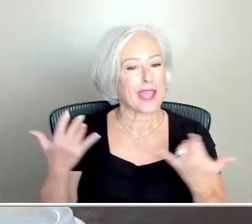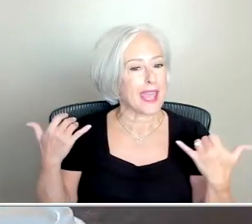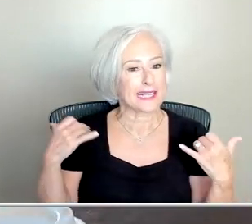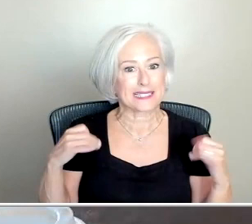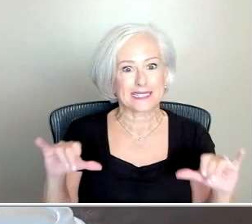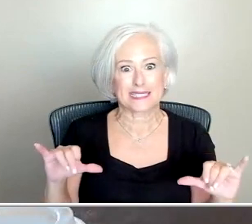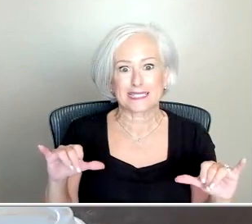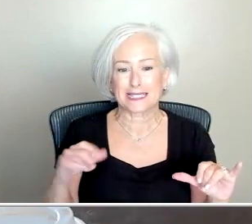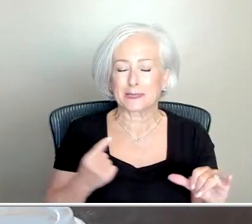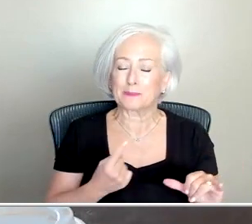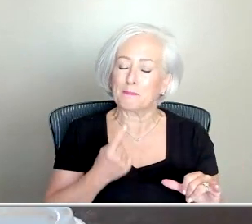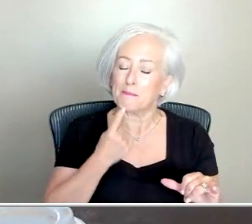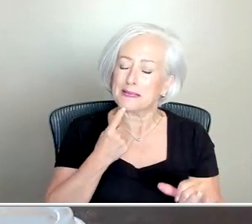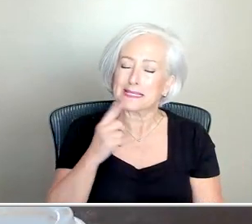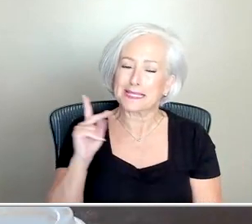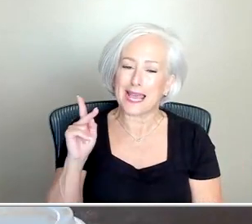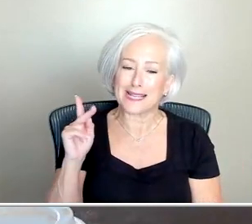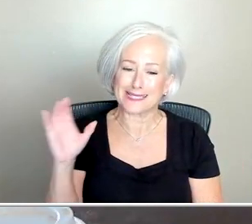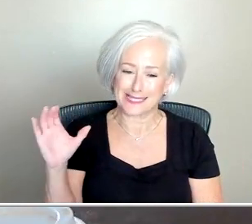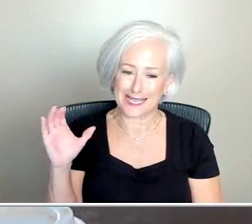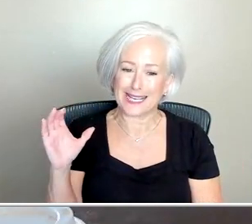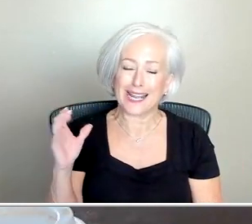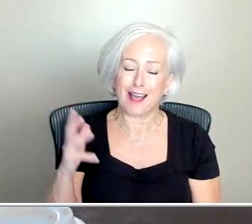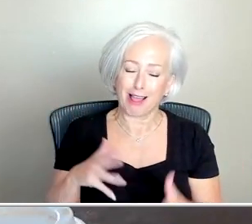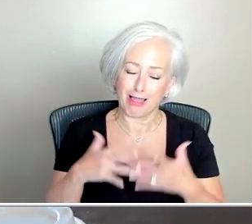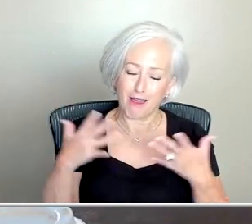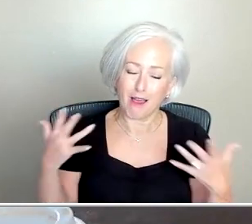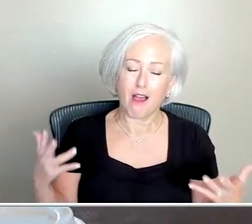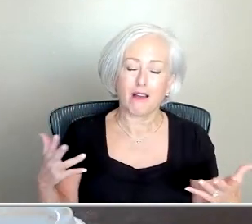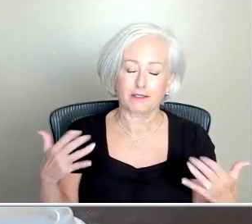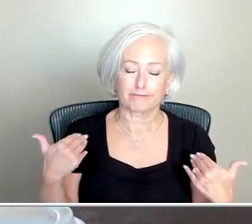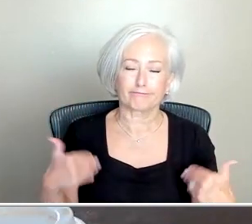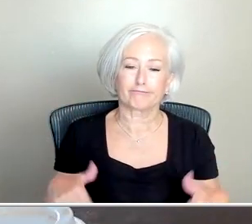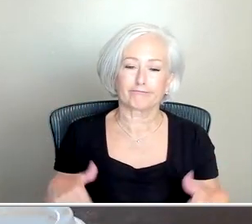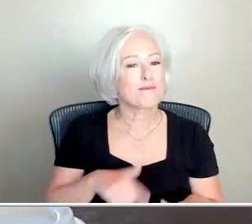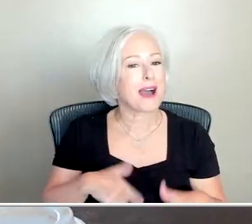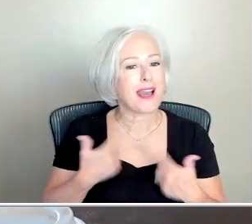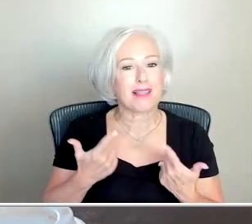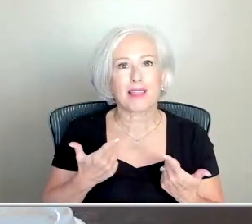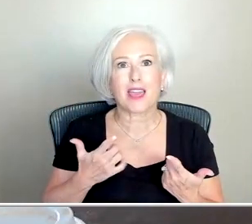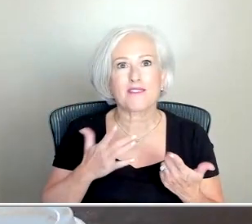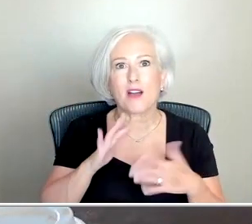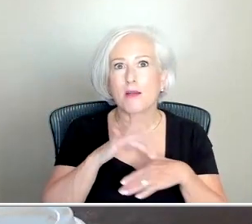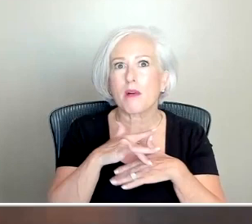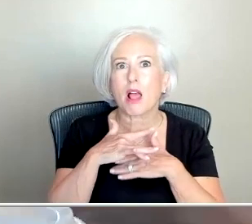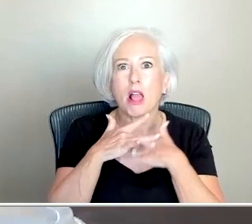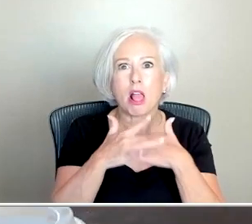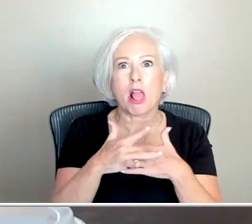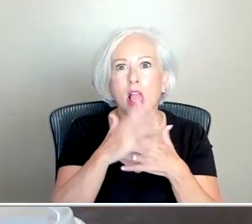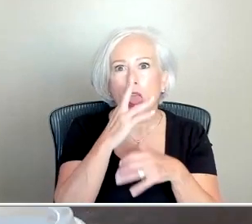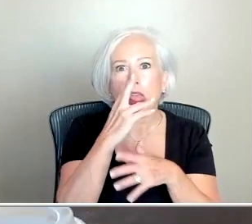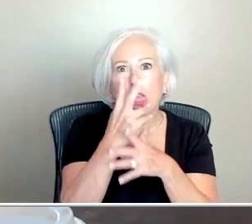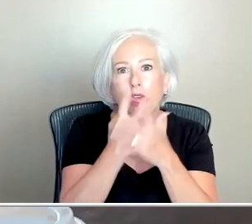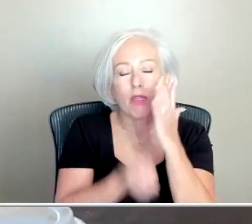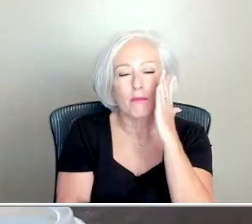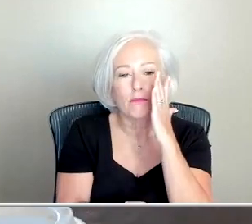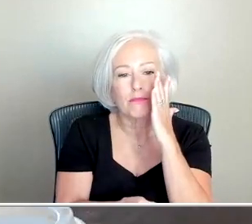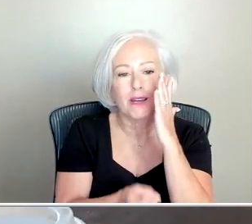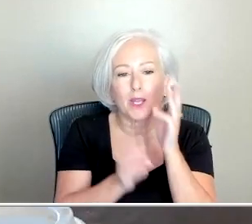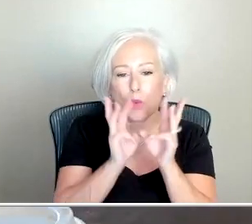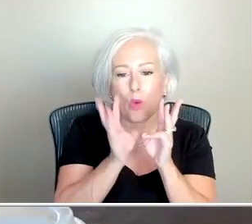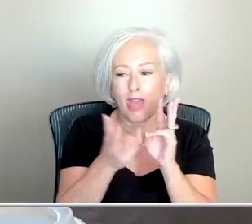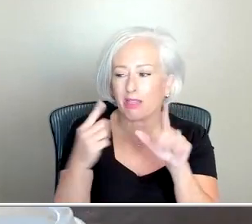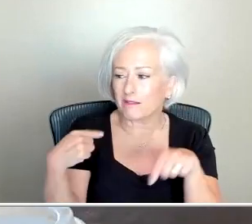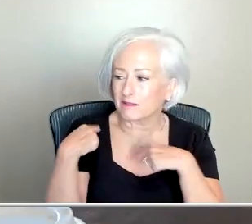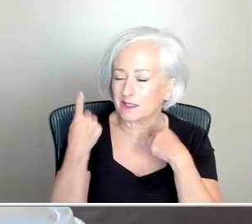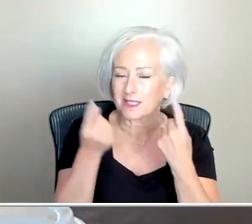lot. But that's what I do every single day of my life. I'm obsessed with weather. Since I was 5 years old, all I want